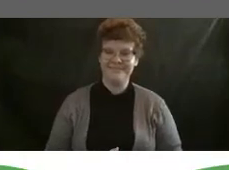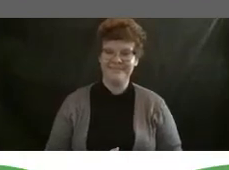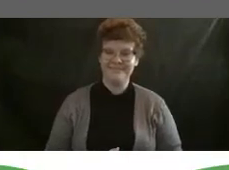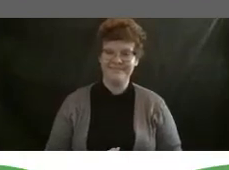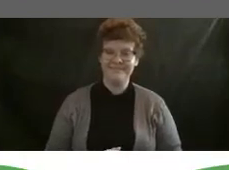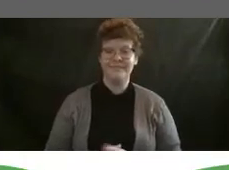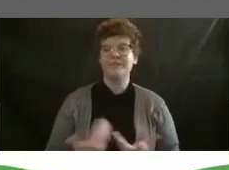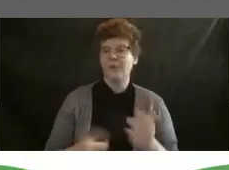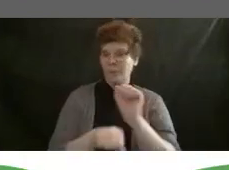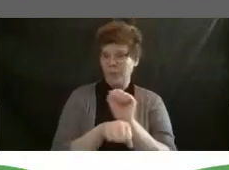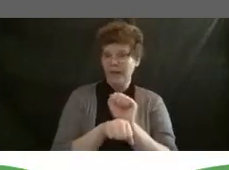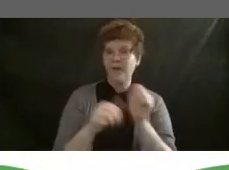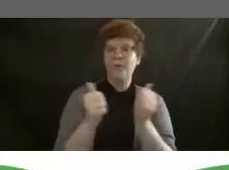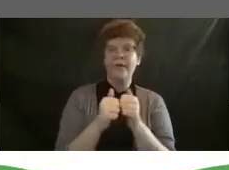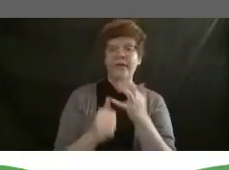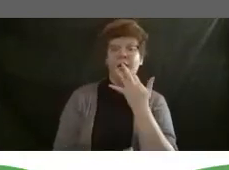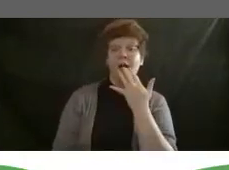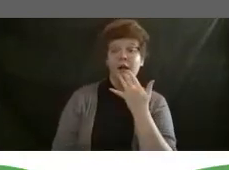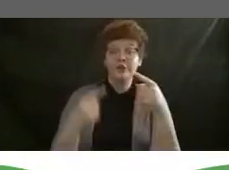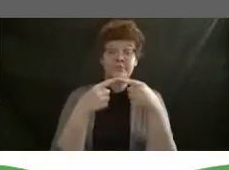complementary colors, to work with